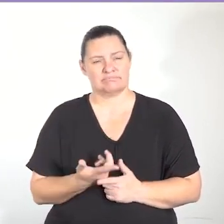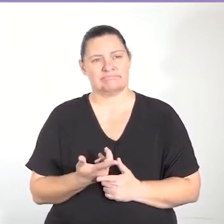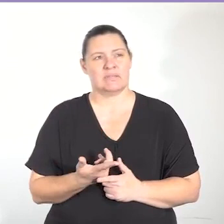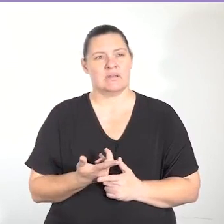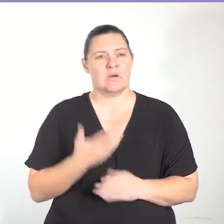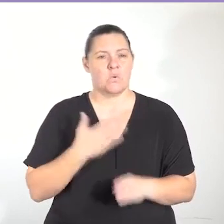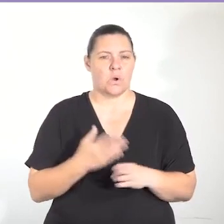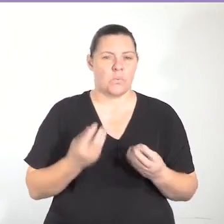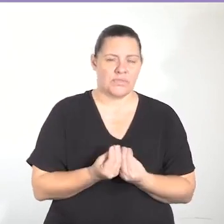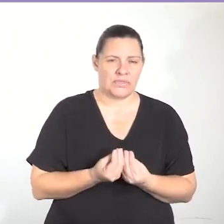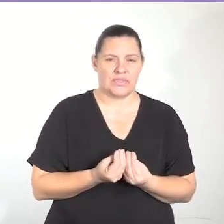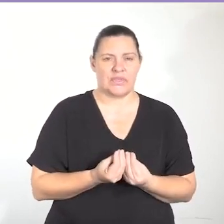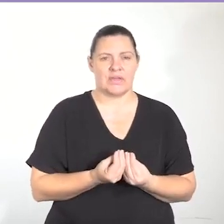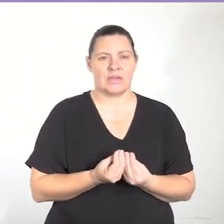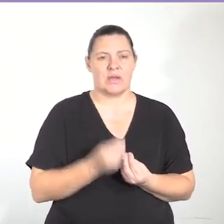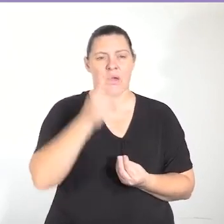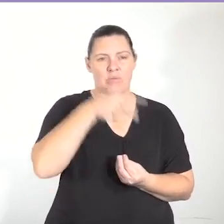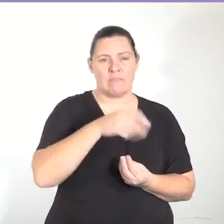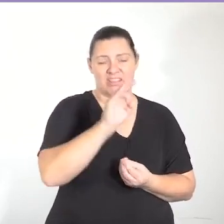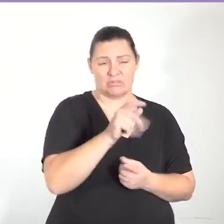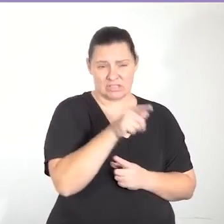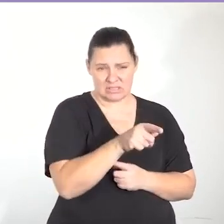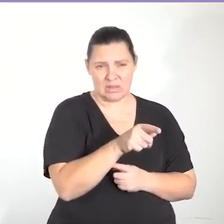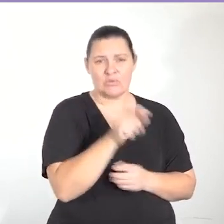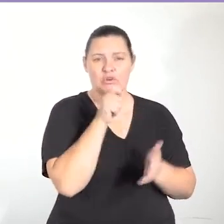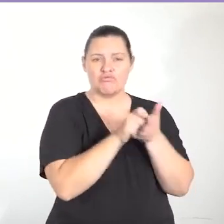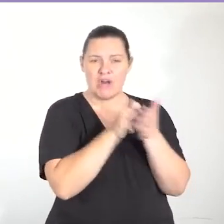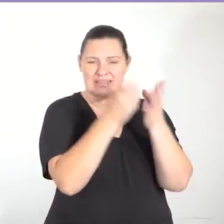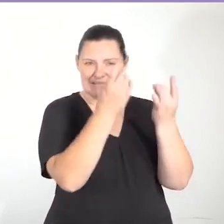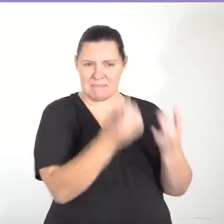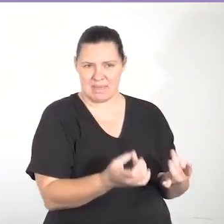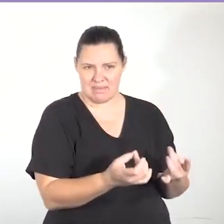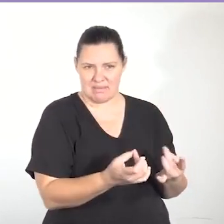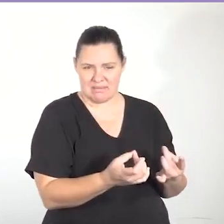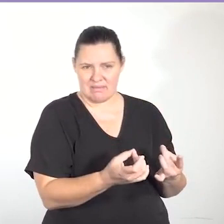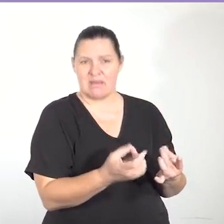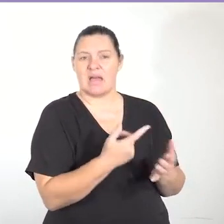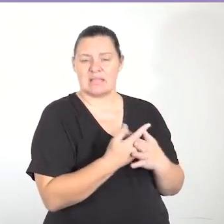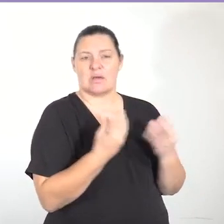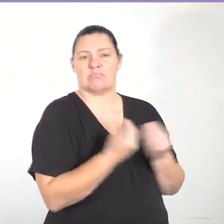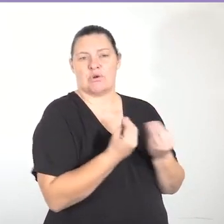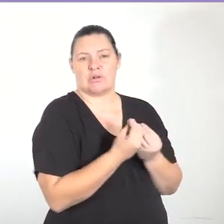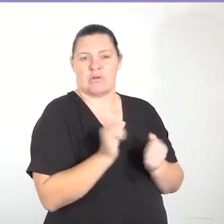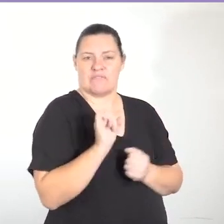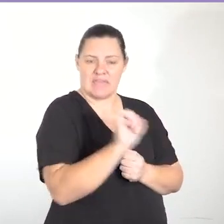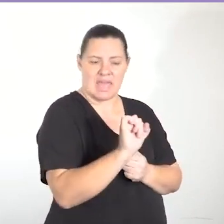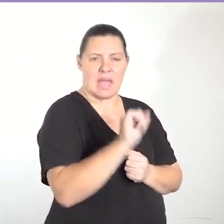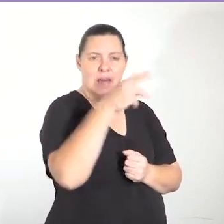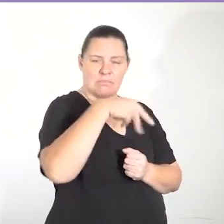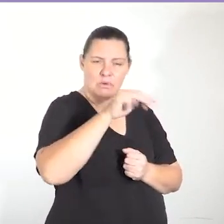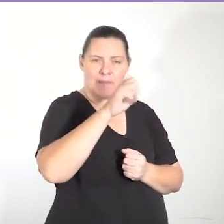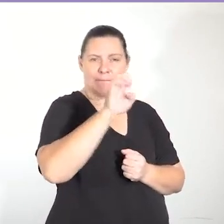are working with prime factorization, we need to write the numbers that we are working with as the product of their